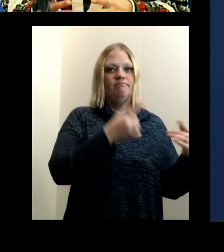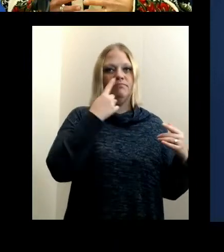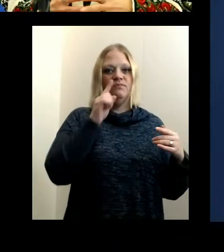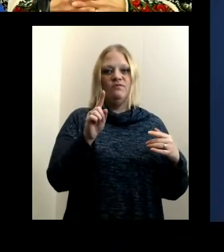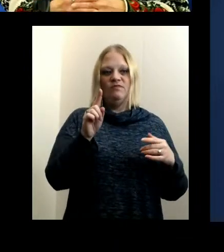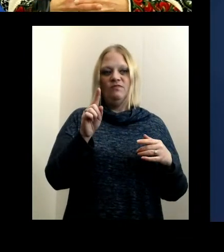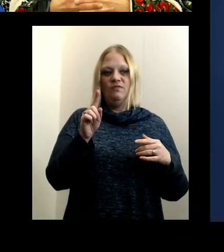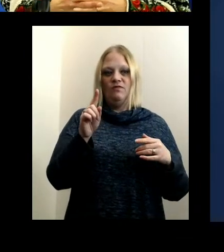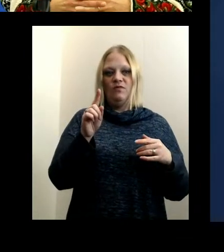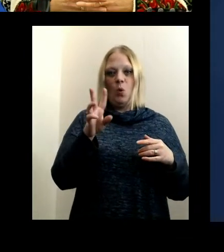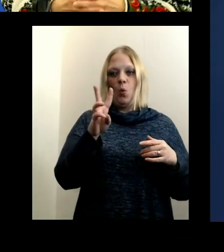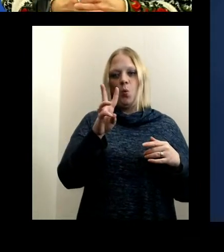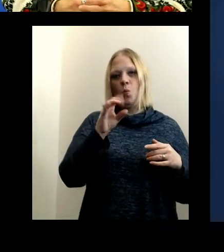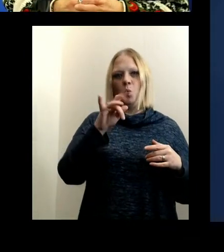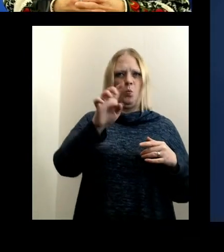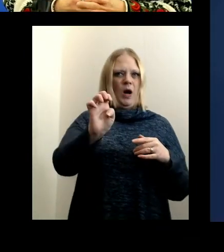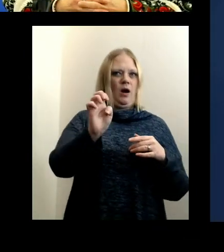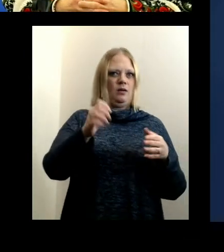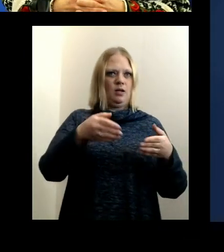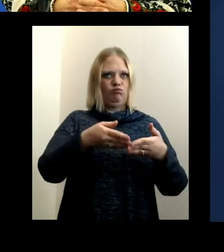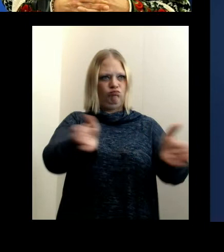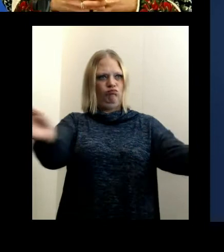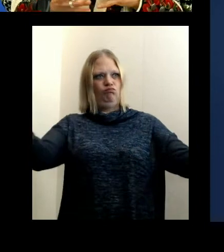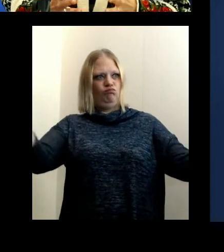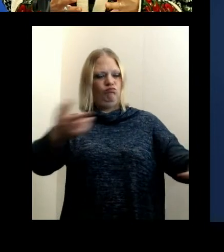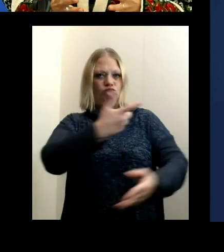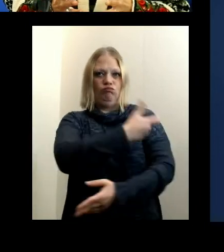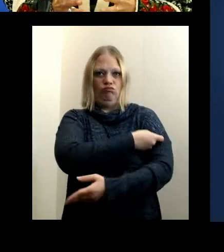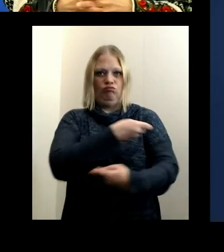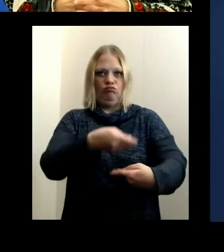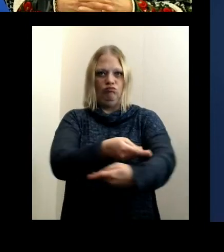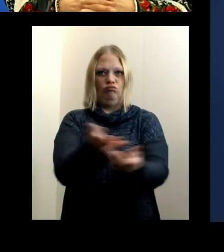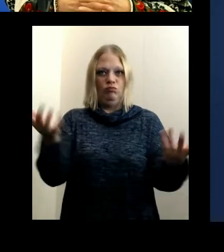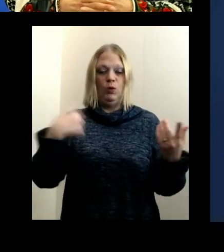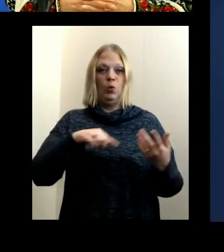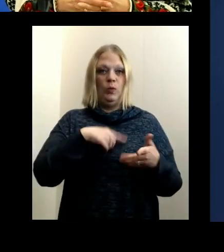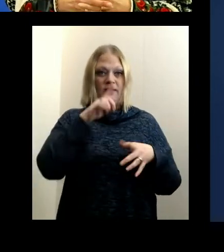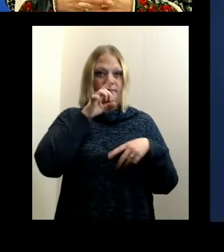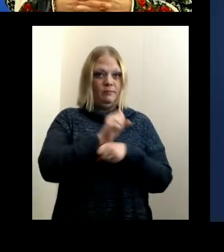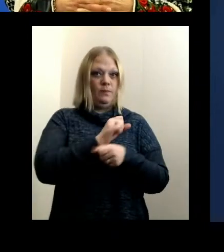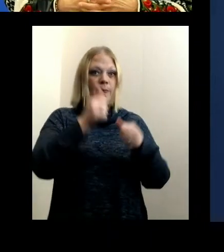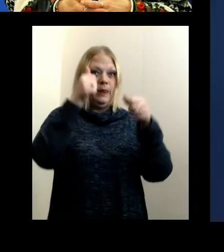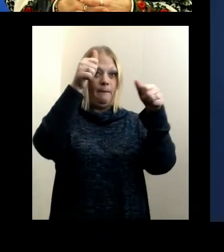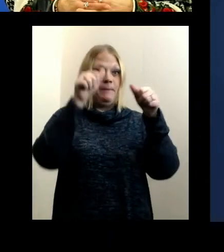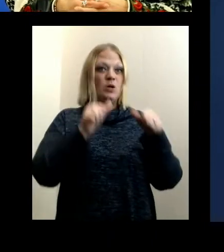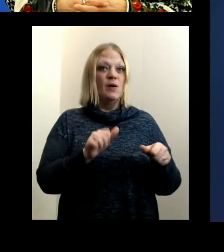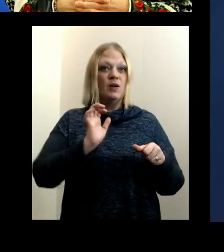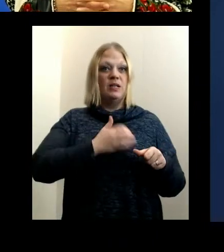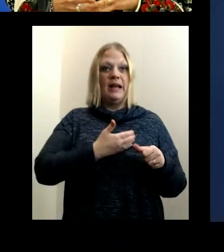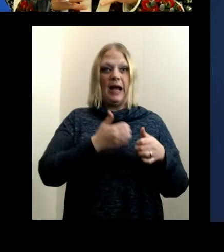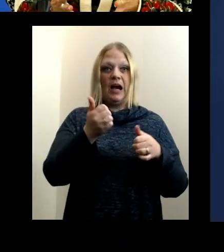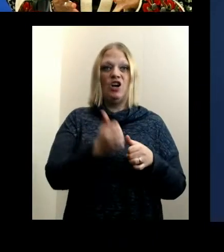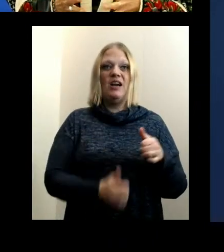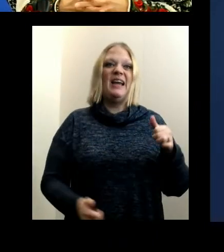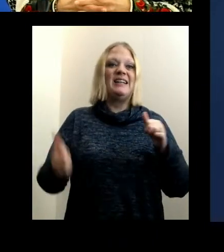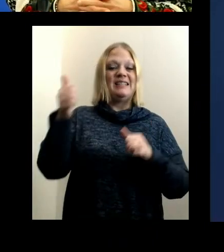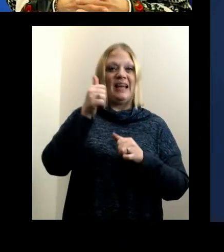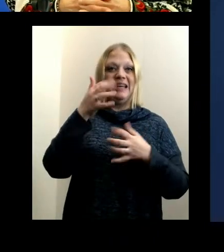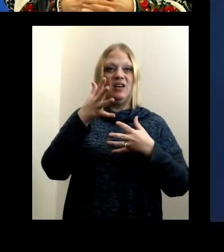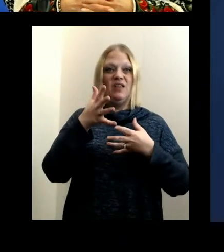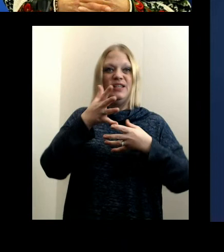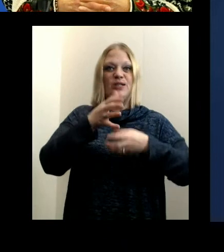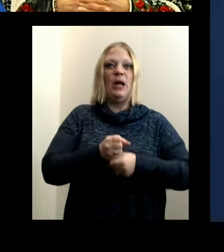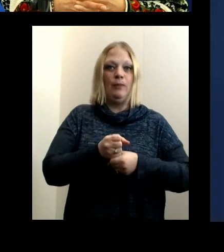wide vaccine distribution in our community. We have actually posted our executive